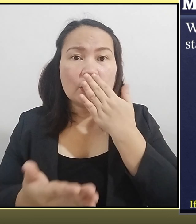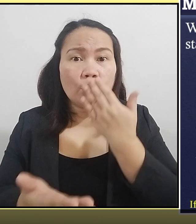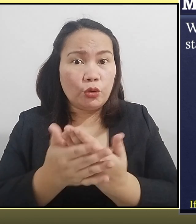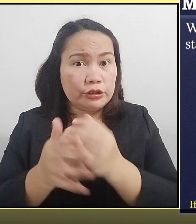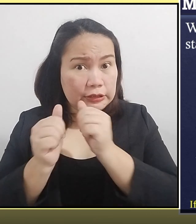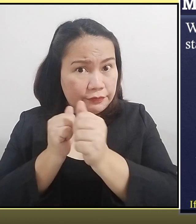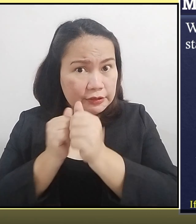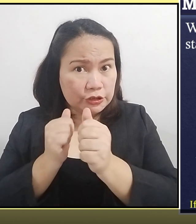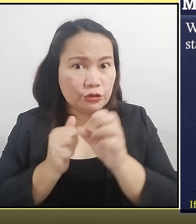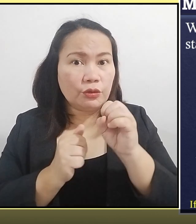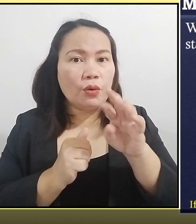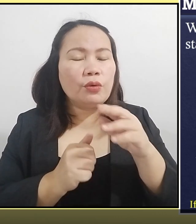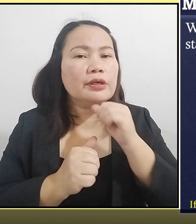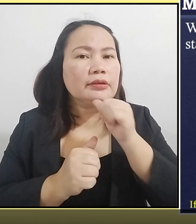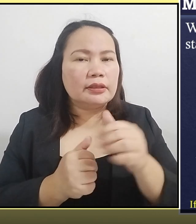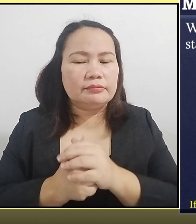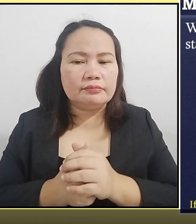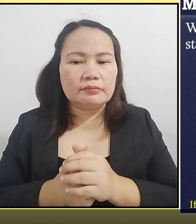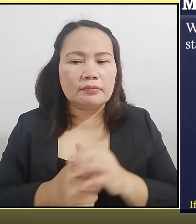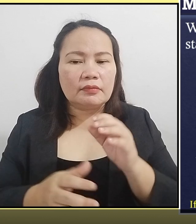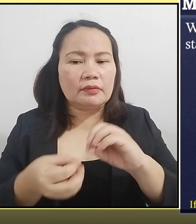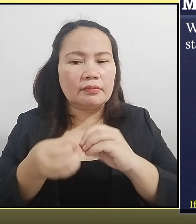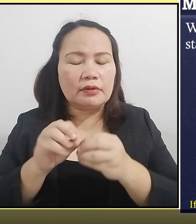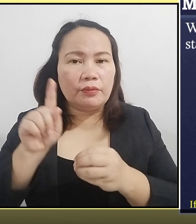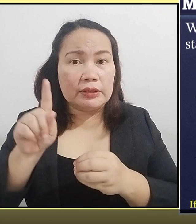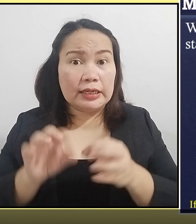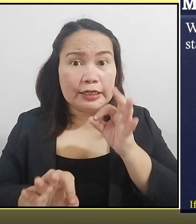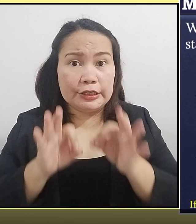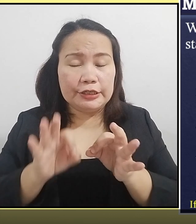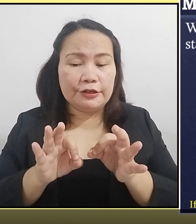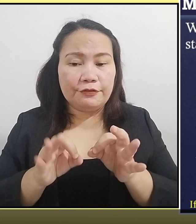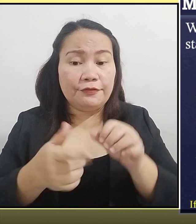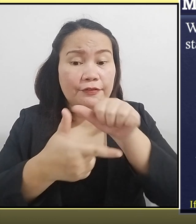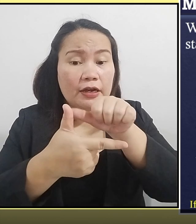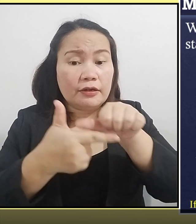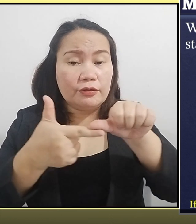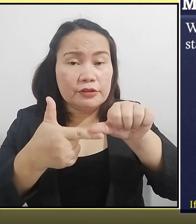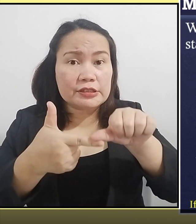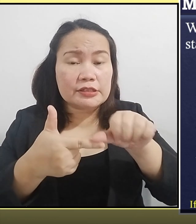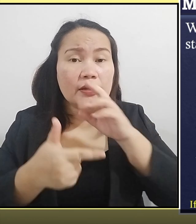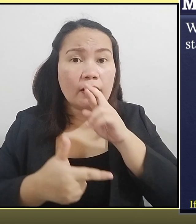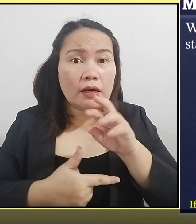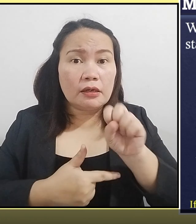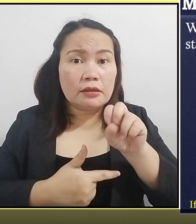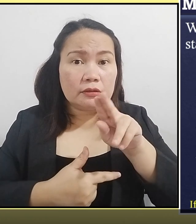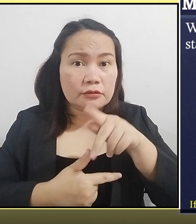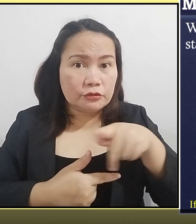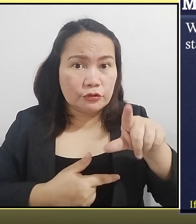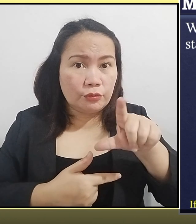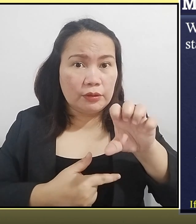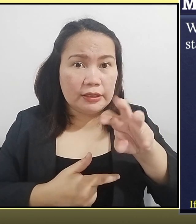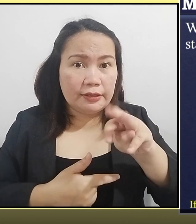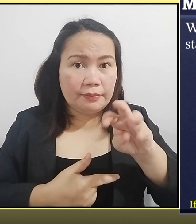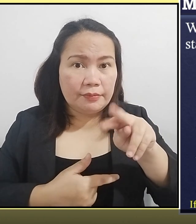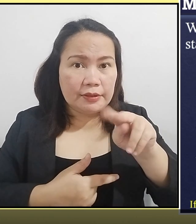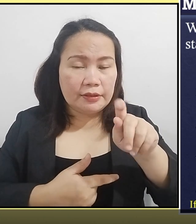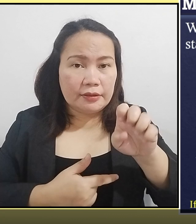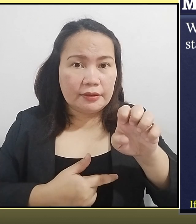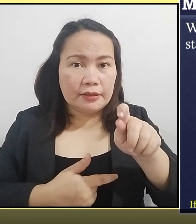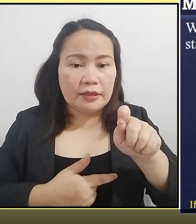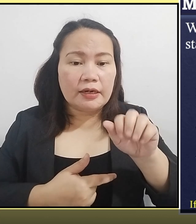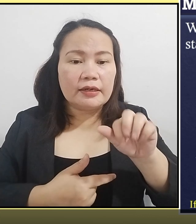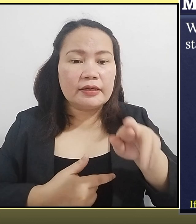or not. So number 1, if angles are supplementary, then they form a linear pair. Is this a good definition?